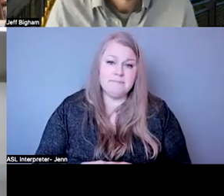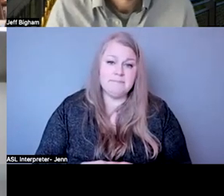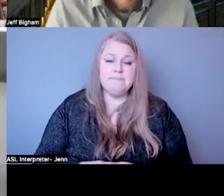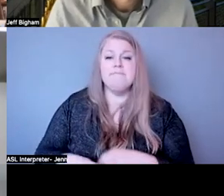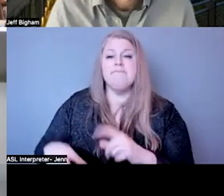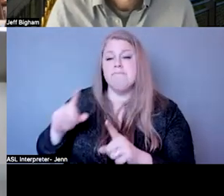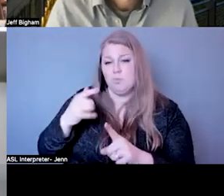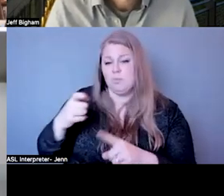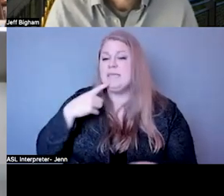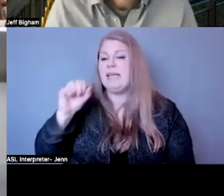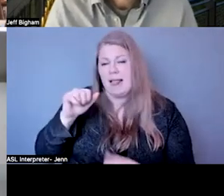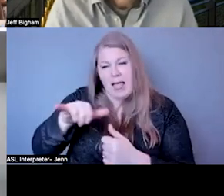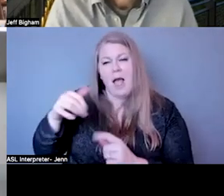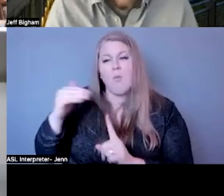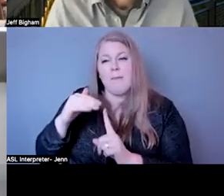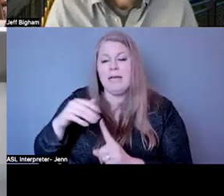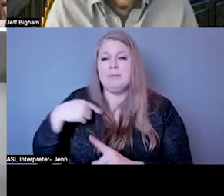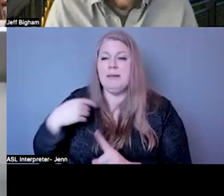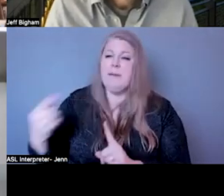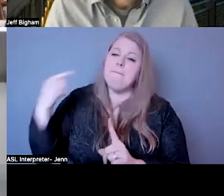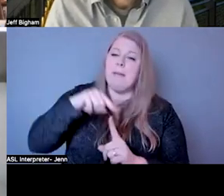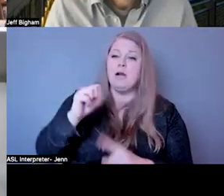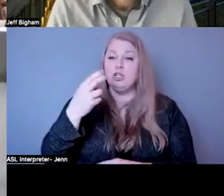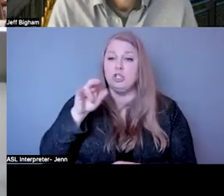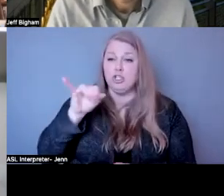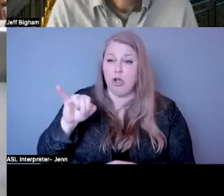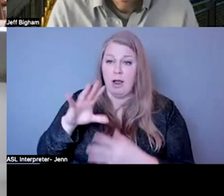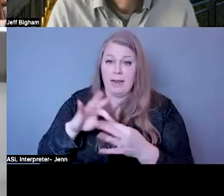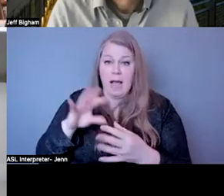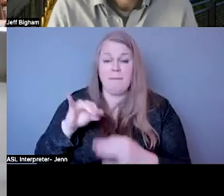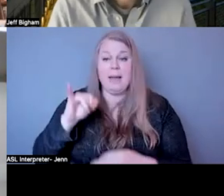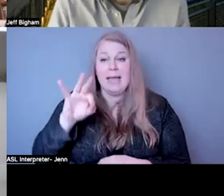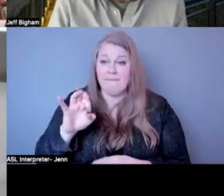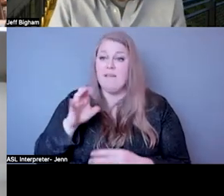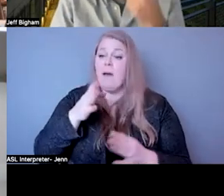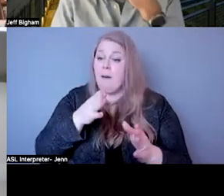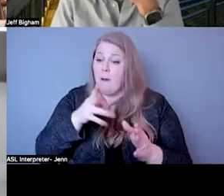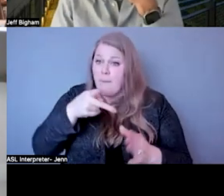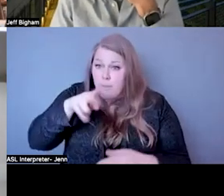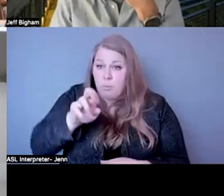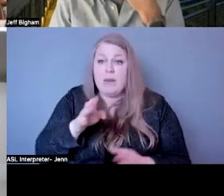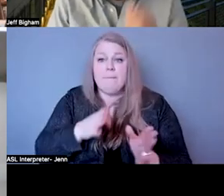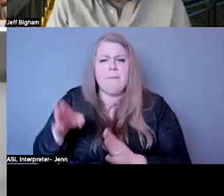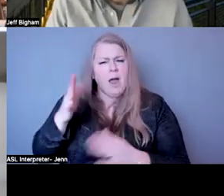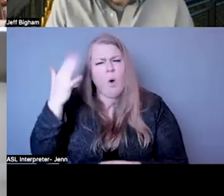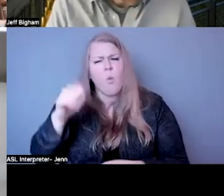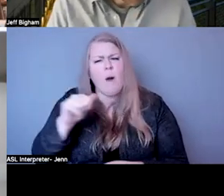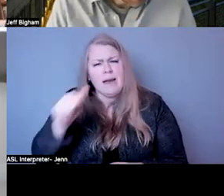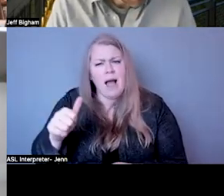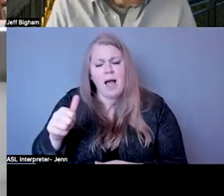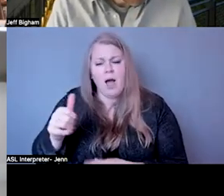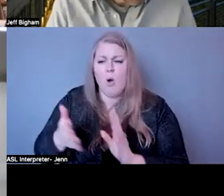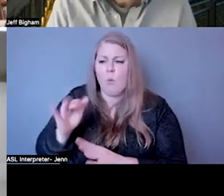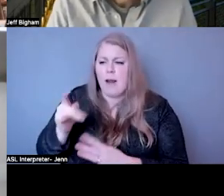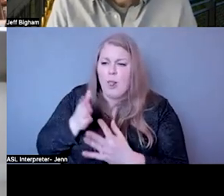Yeah, and so that reminds me back of Shari's comment. If it is pre-prepared, why not run it through